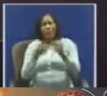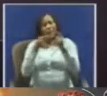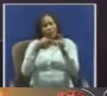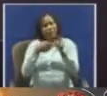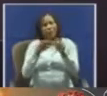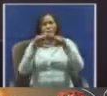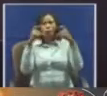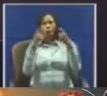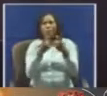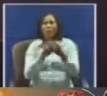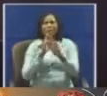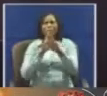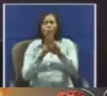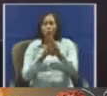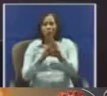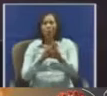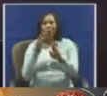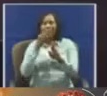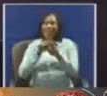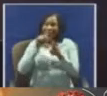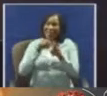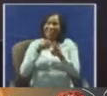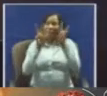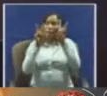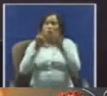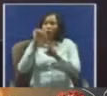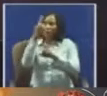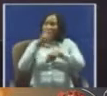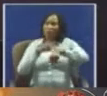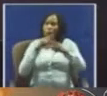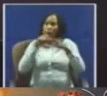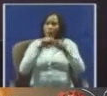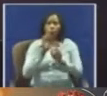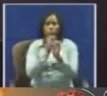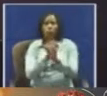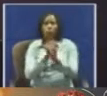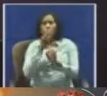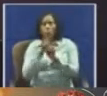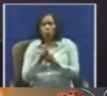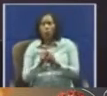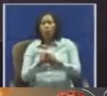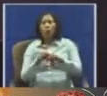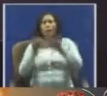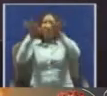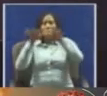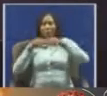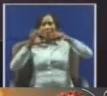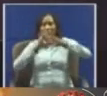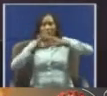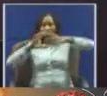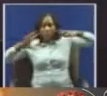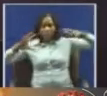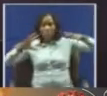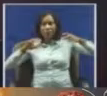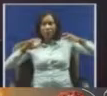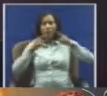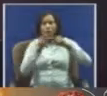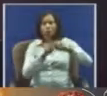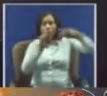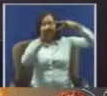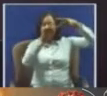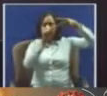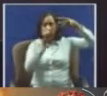states categorically, and this is not the first time that this issue has been raised, that Parliament is a separate arm of the state and cannot be expected to